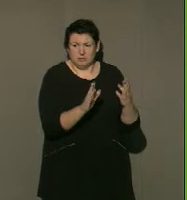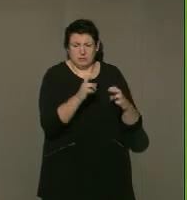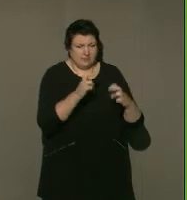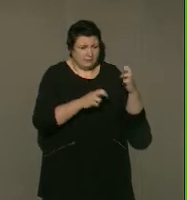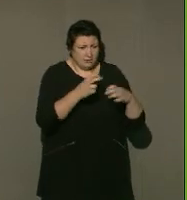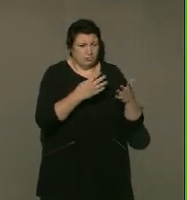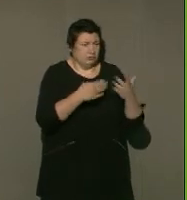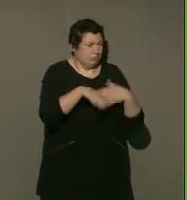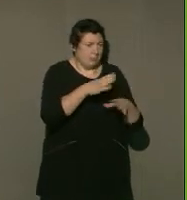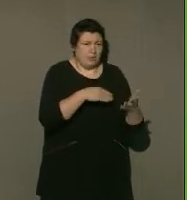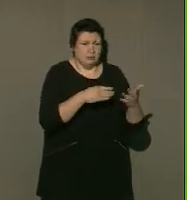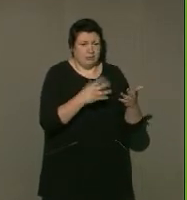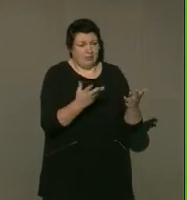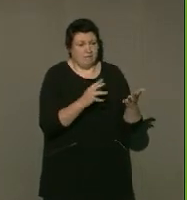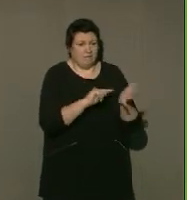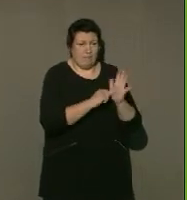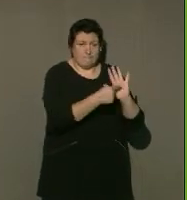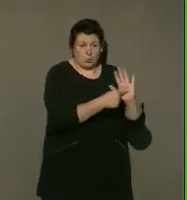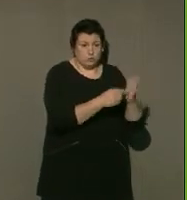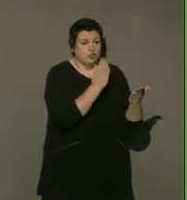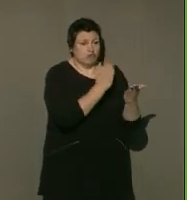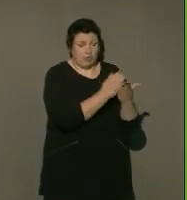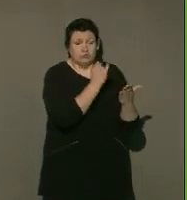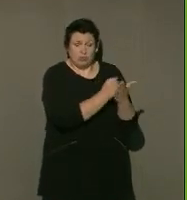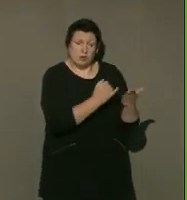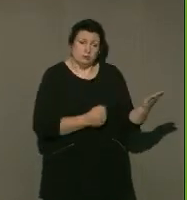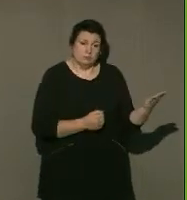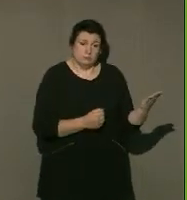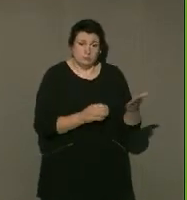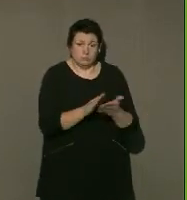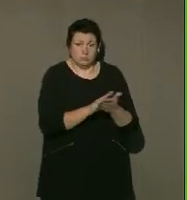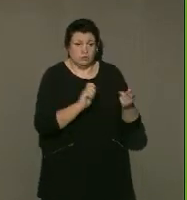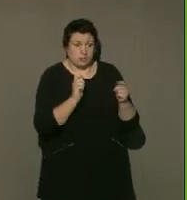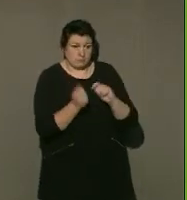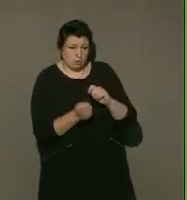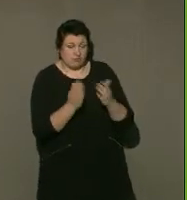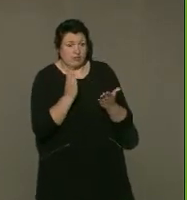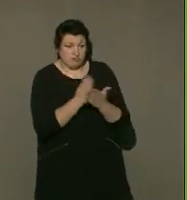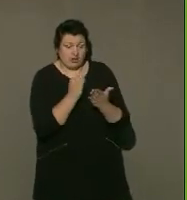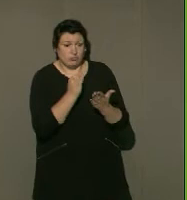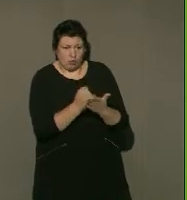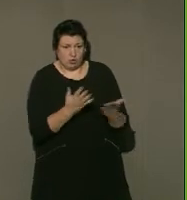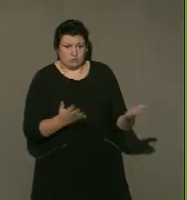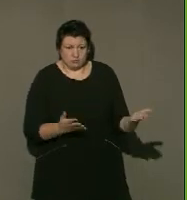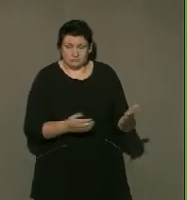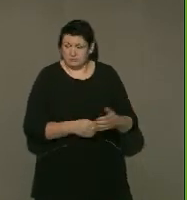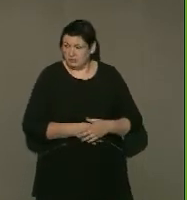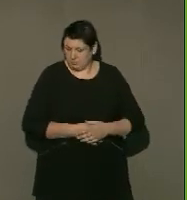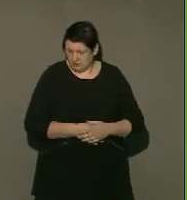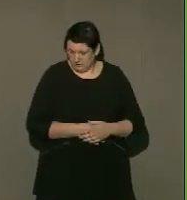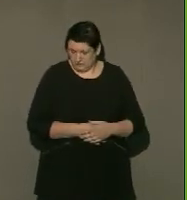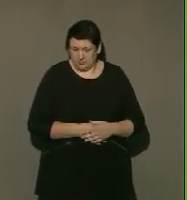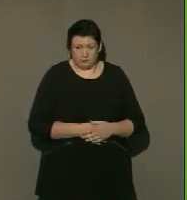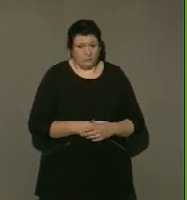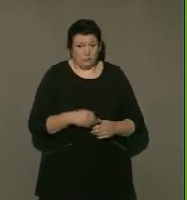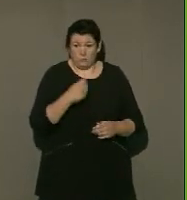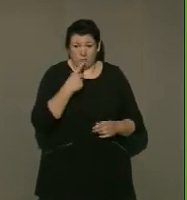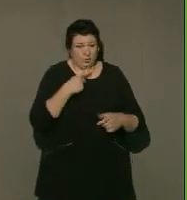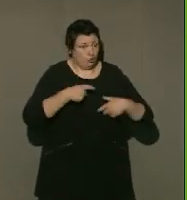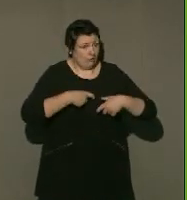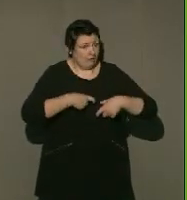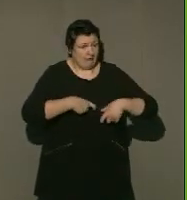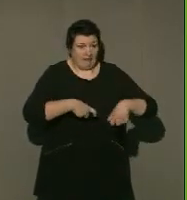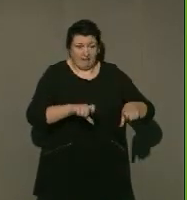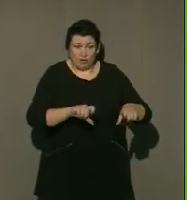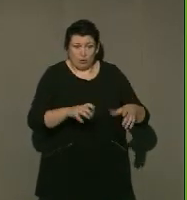whether the motion is in or out of order. Sorry, the amendment is in or out of order. Right, at conference, we can continue this discussion or we can